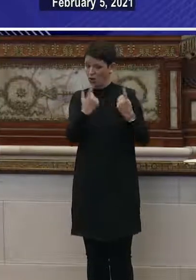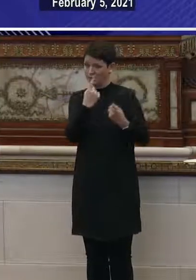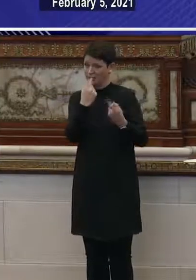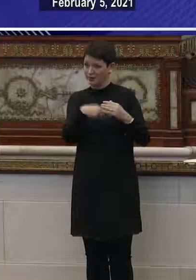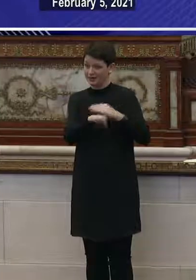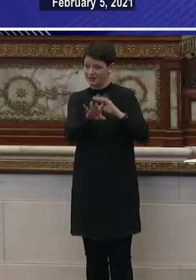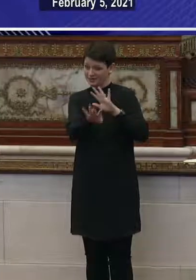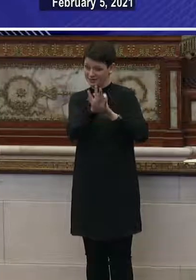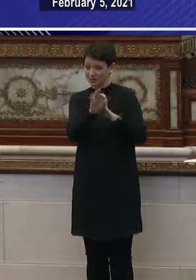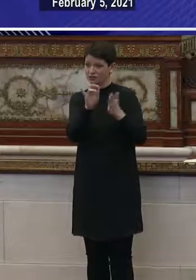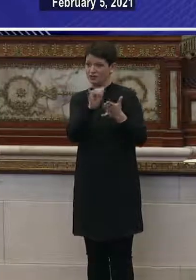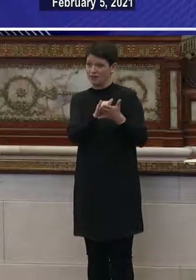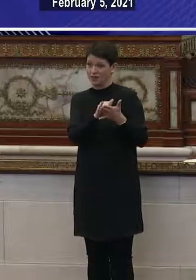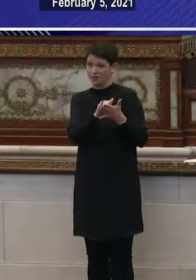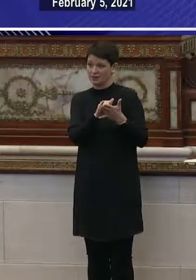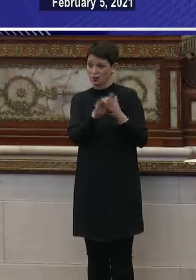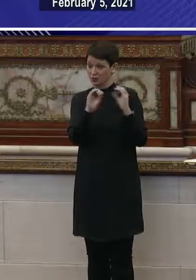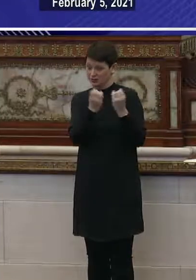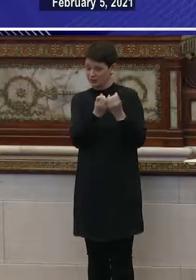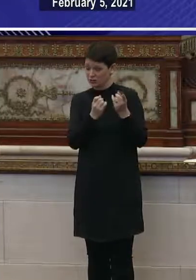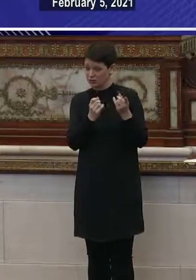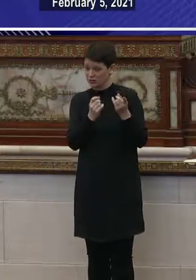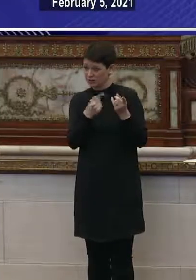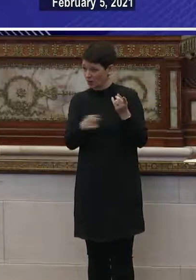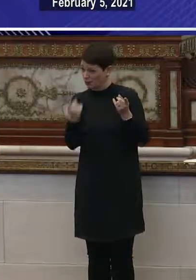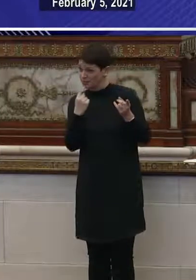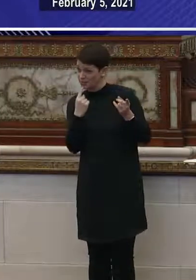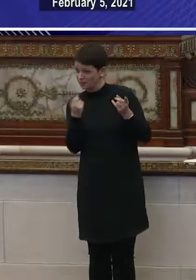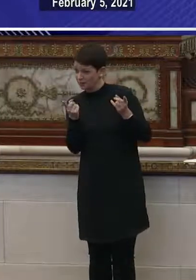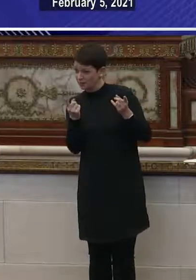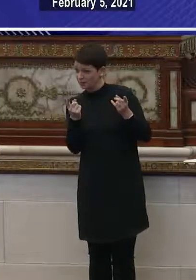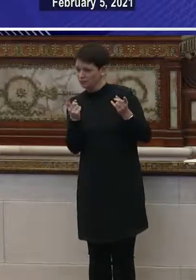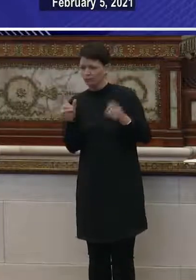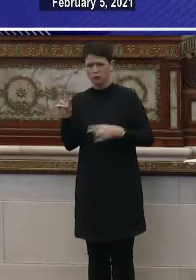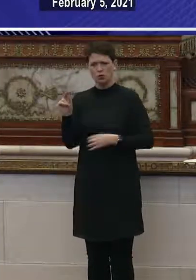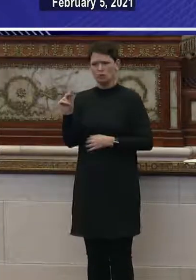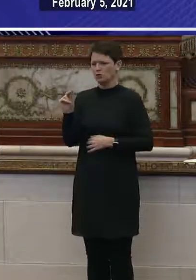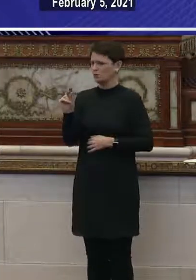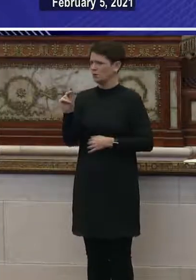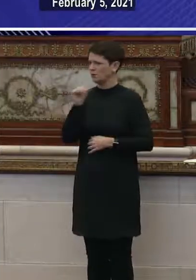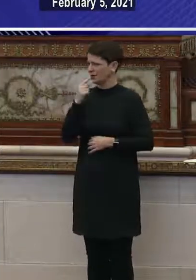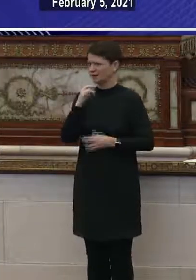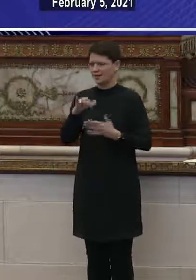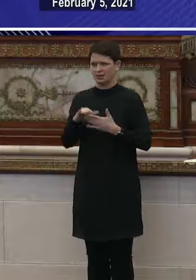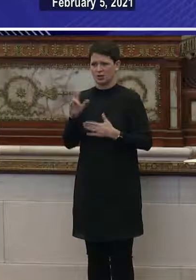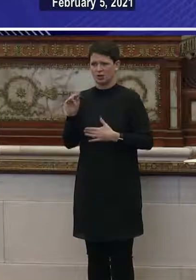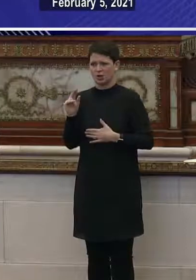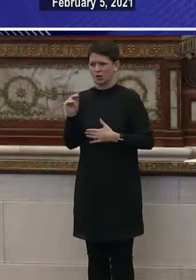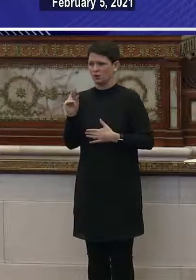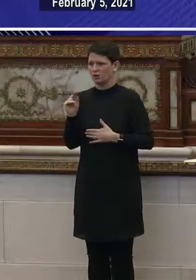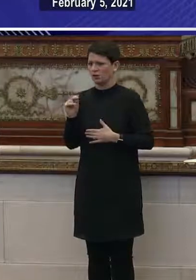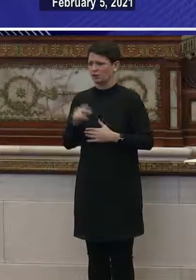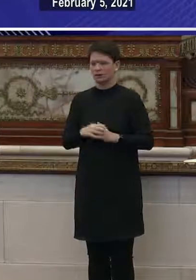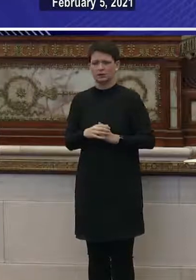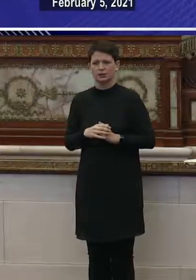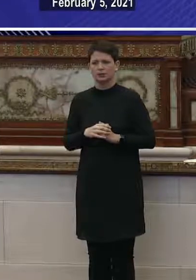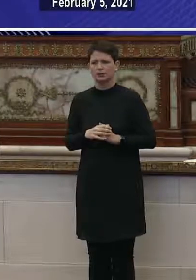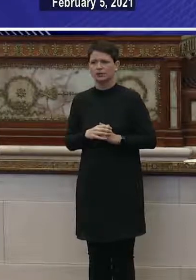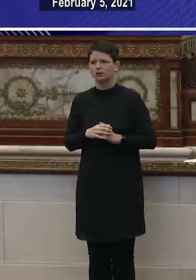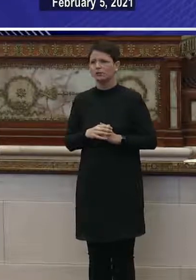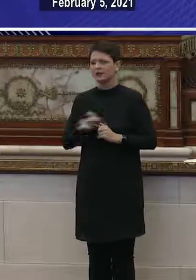selection of this organization? Is that what you're saying? No, not at all. I would not say the CDC made the selection.